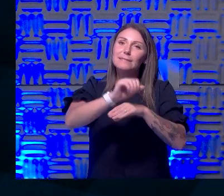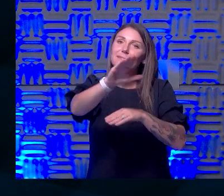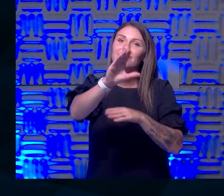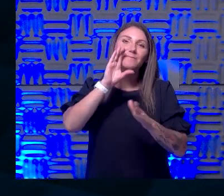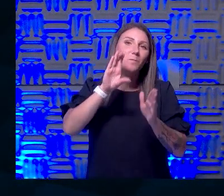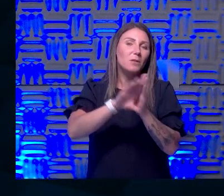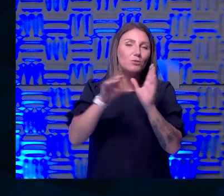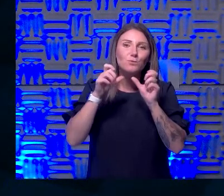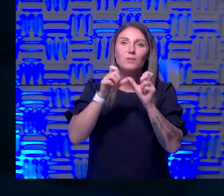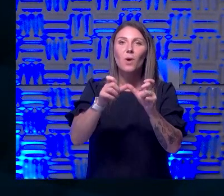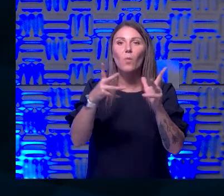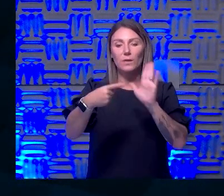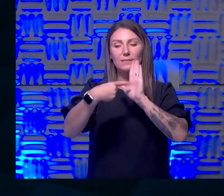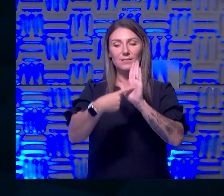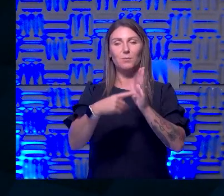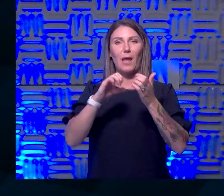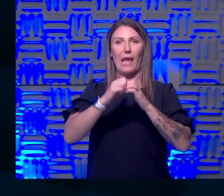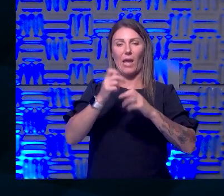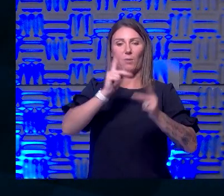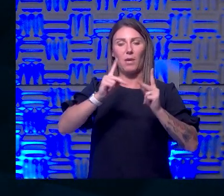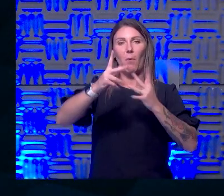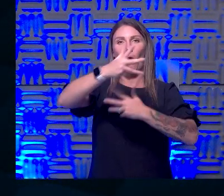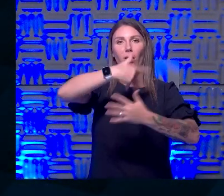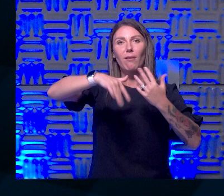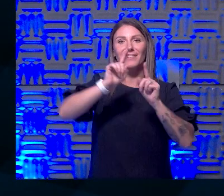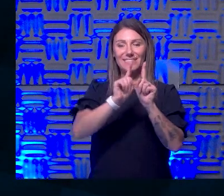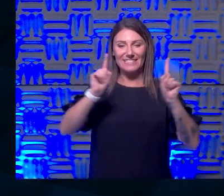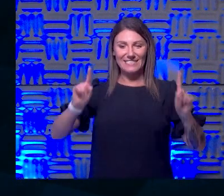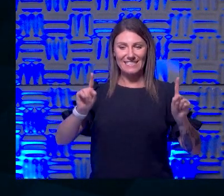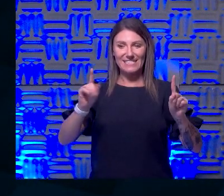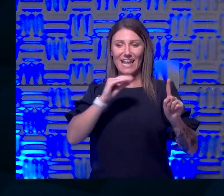to demonstrate how people are social distancing,